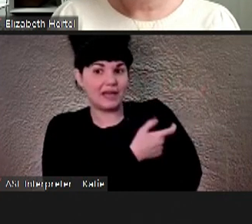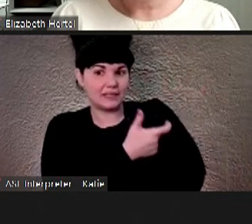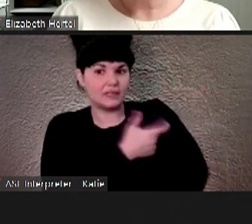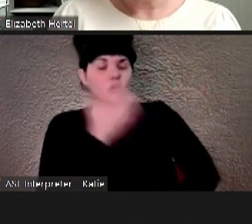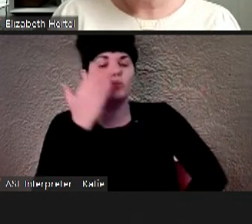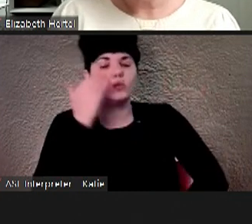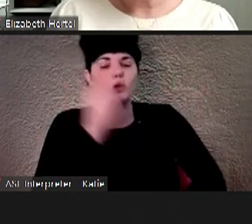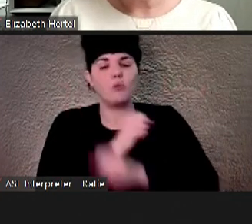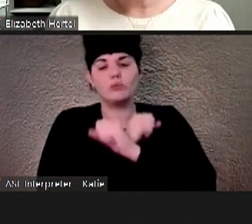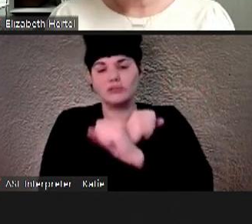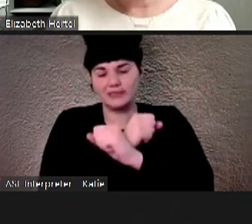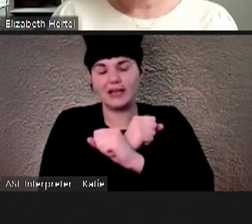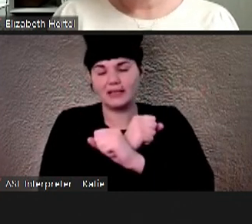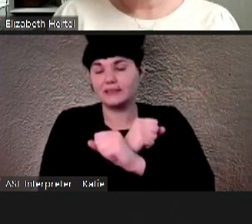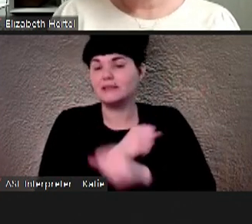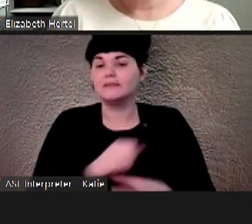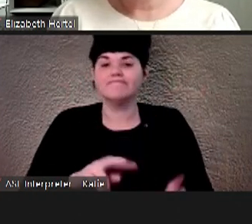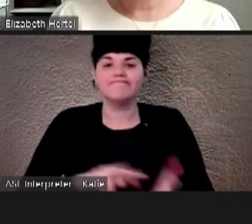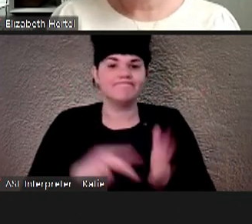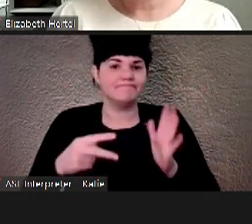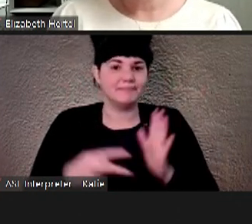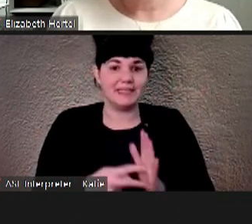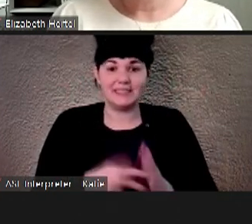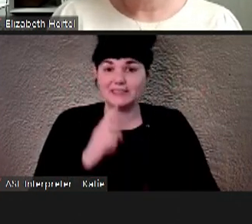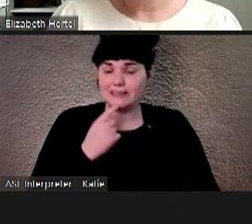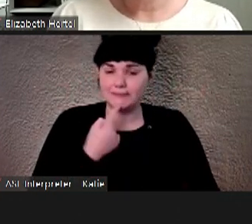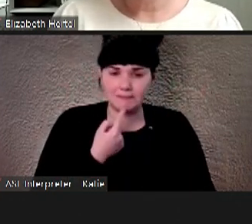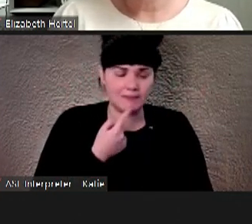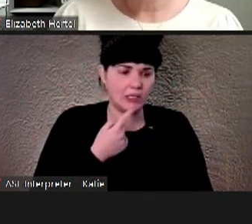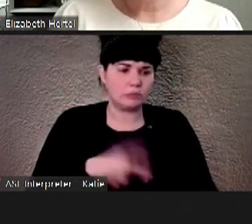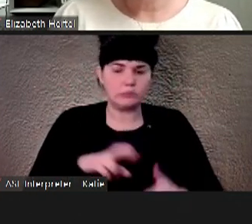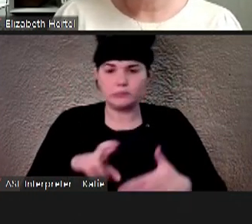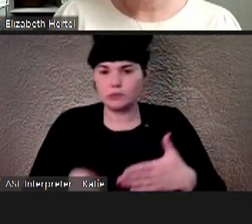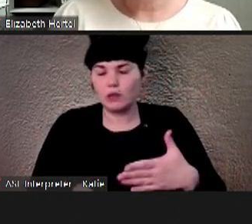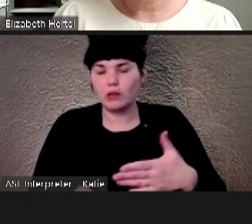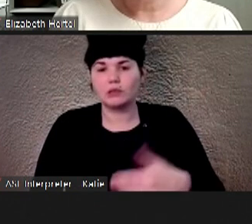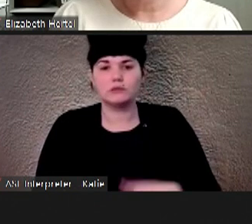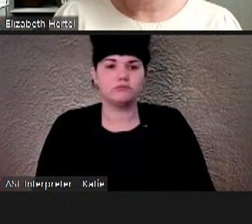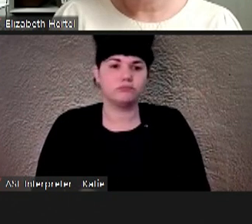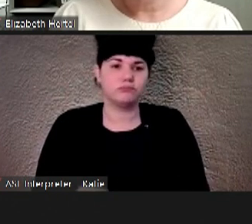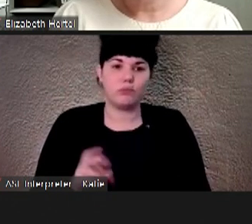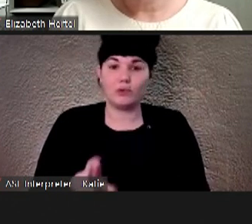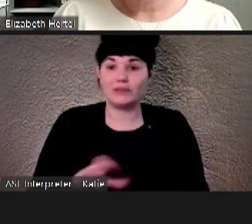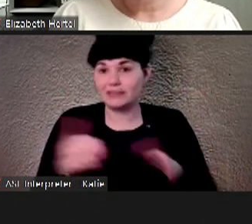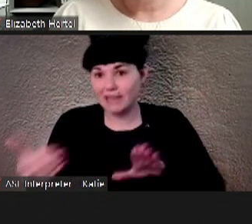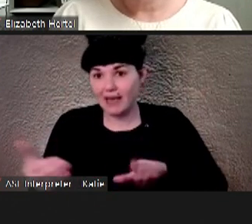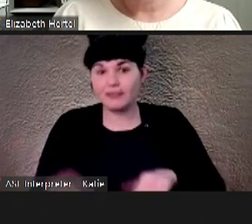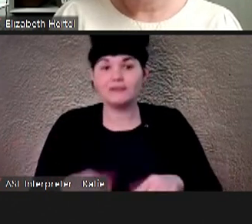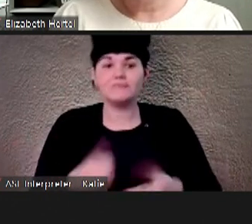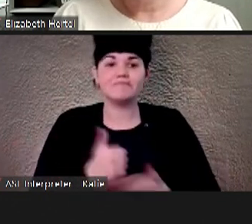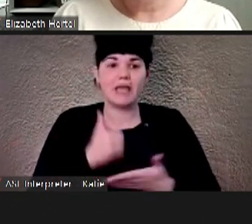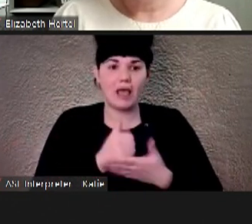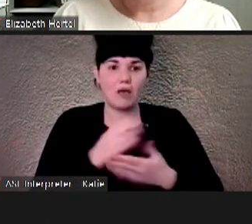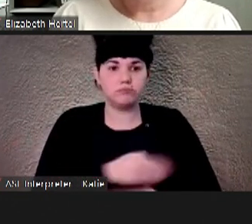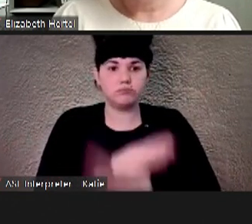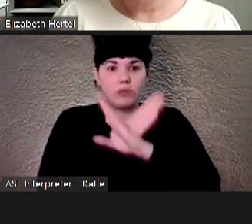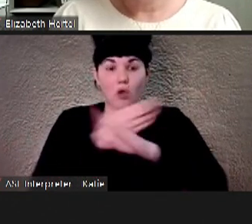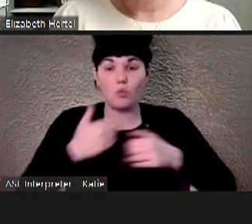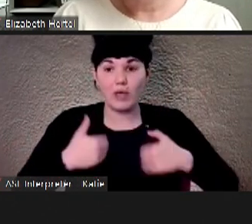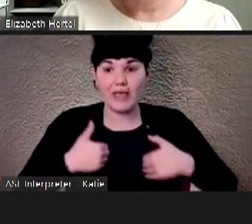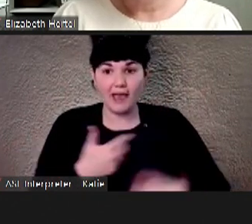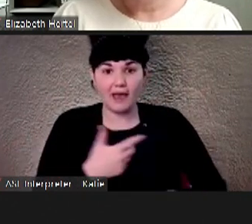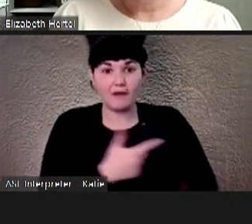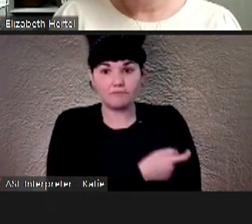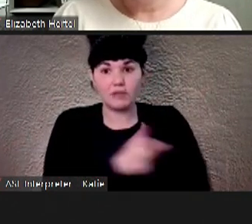death. The role of boosters is more important than ever, and we now have boosters available for individuals over the age of 12.